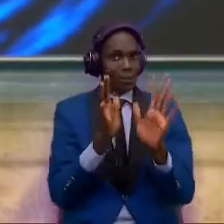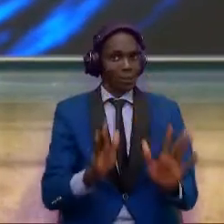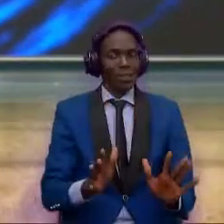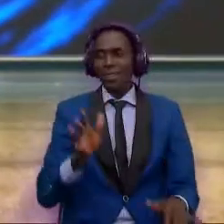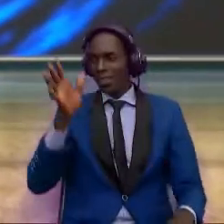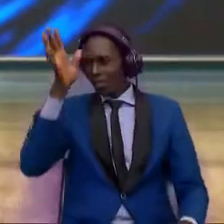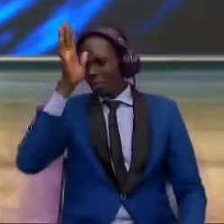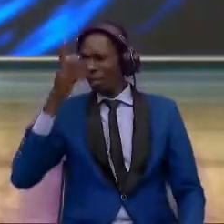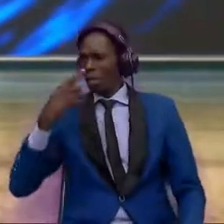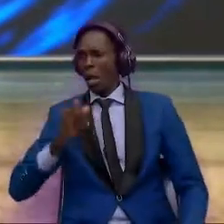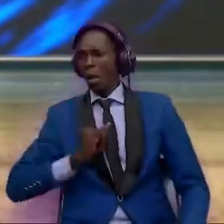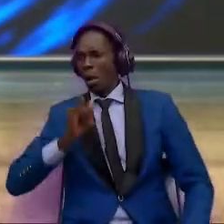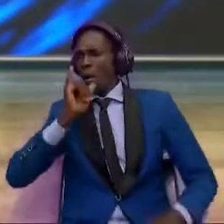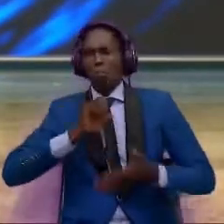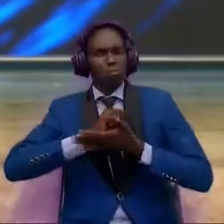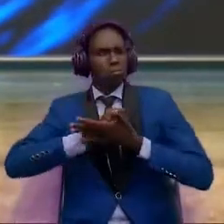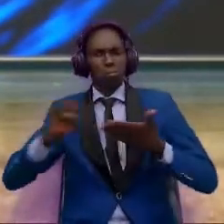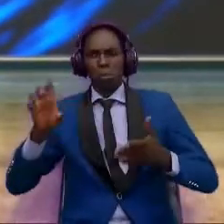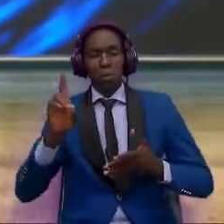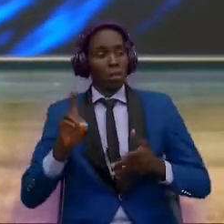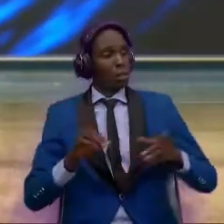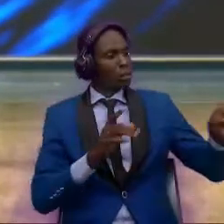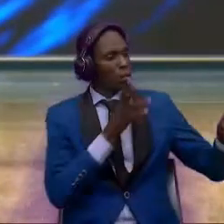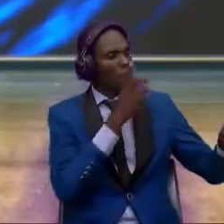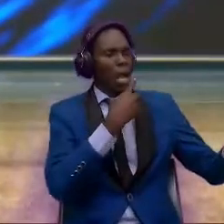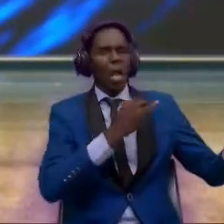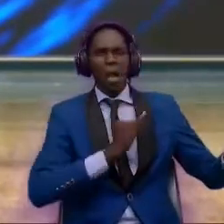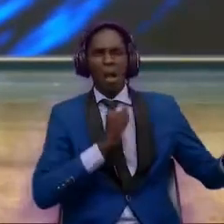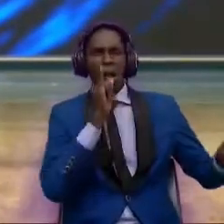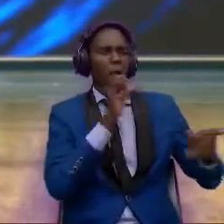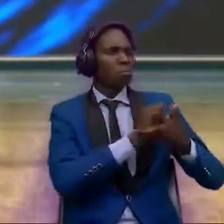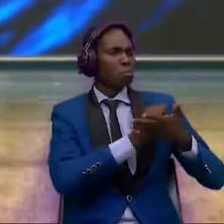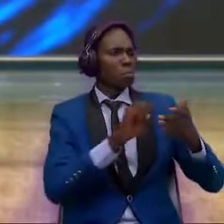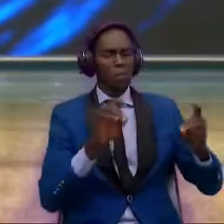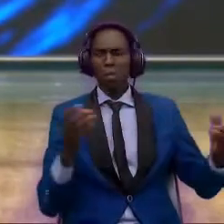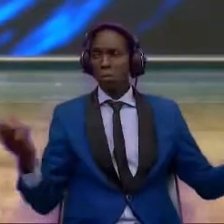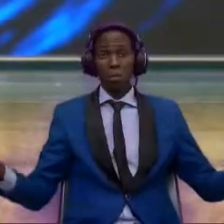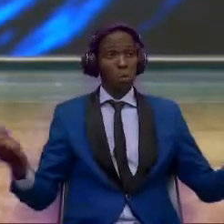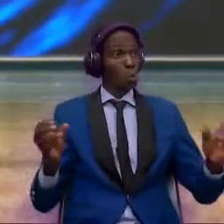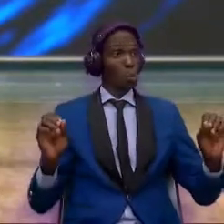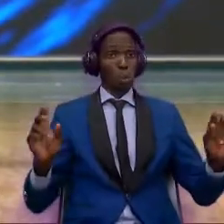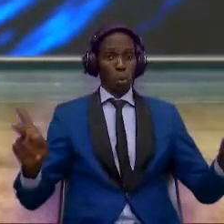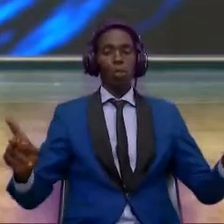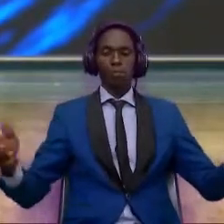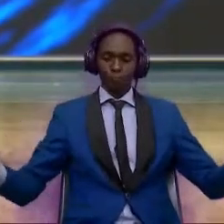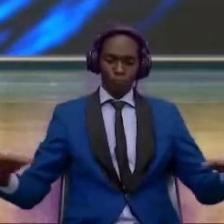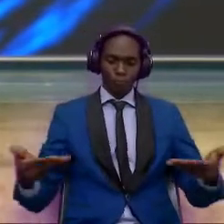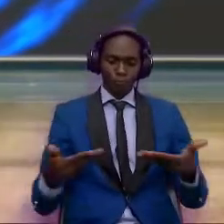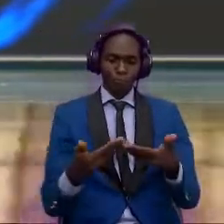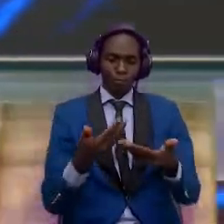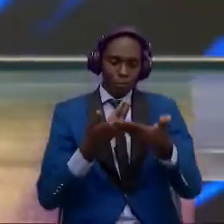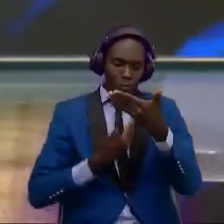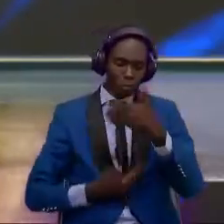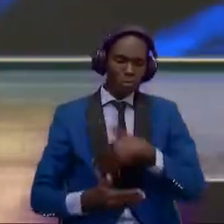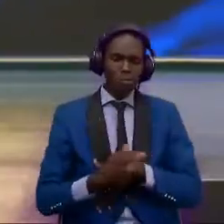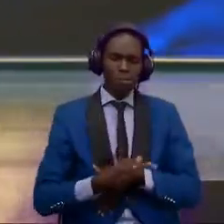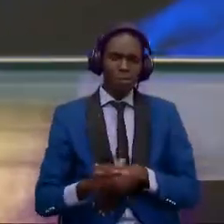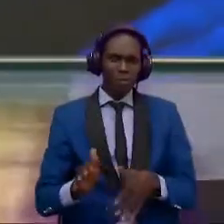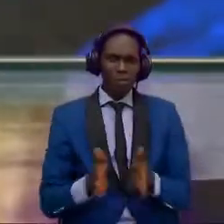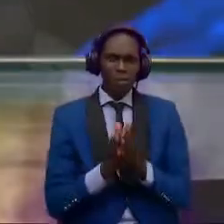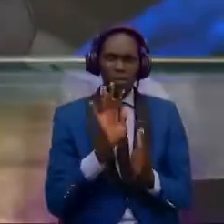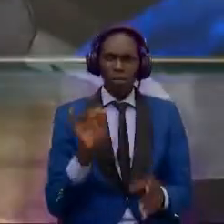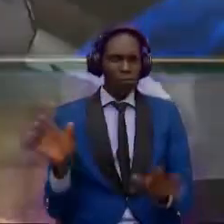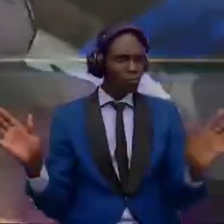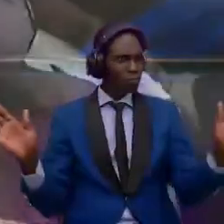to be sanctified, and the mother claiming to be sanctified, and they have children. Is your child born